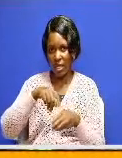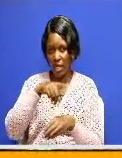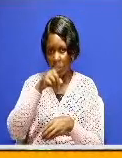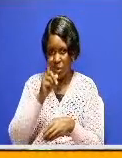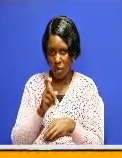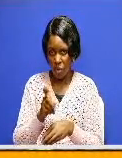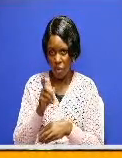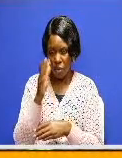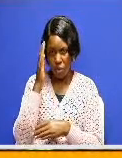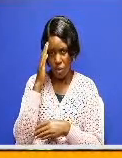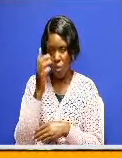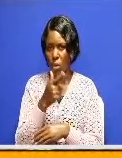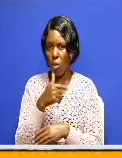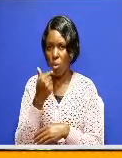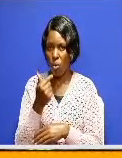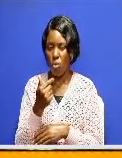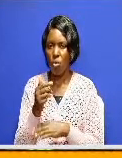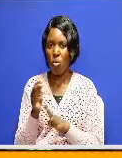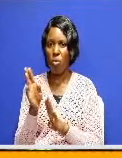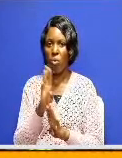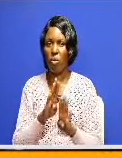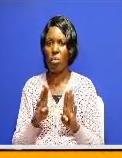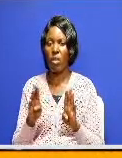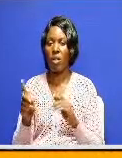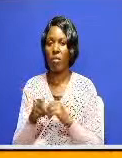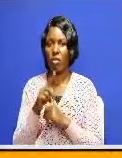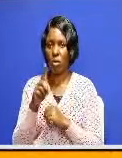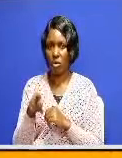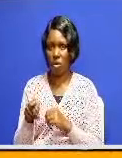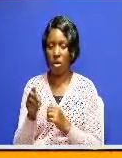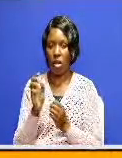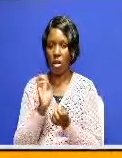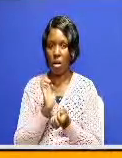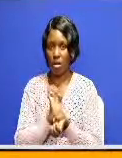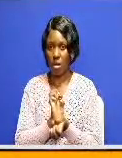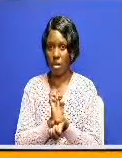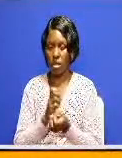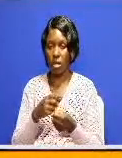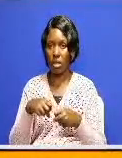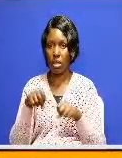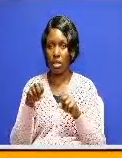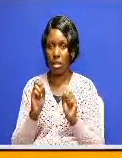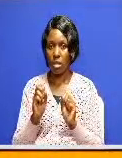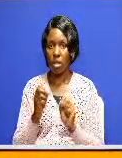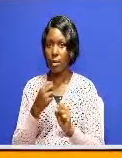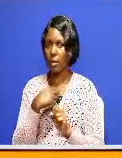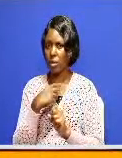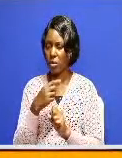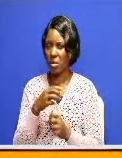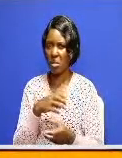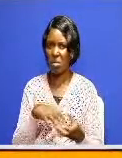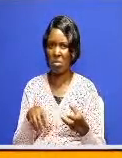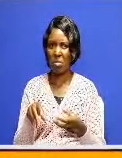who supplied lawlessness and disorder, action is taken. Chair, I want to confirm that because of the messy way of